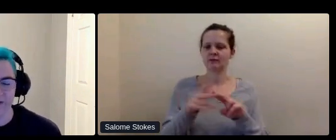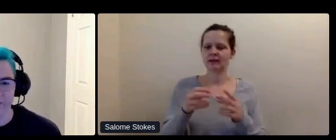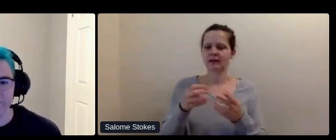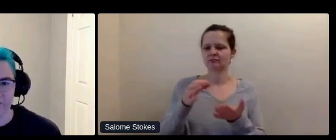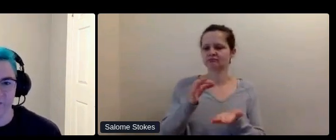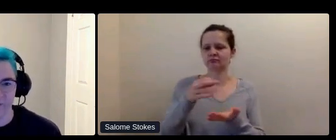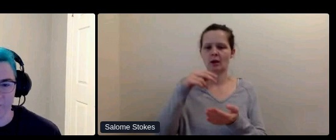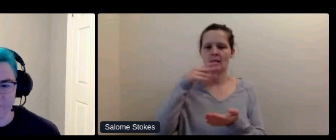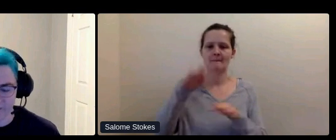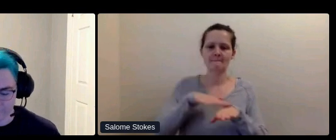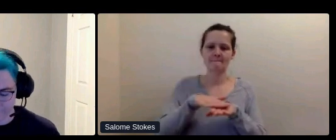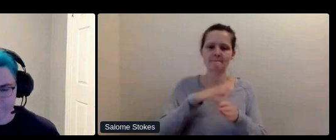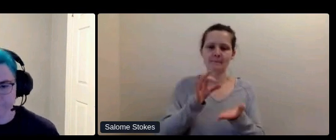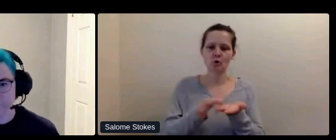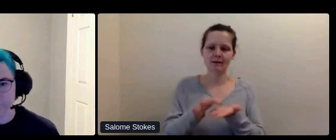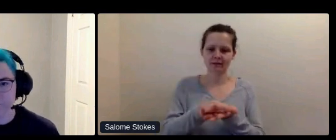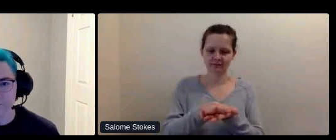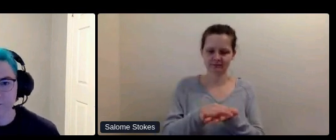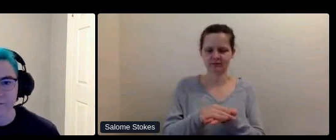you bake the muffin to try and put them in.